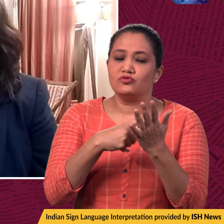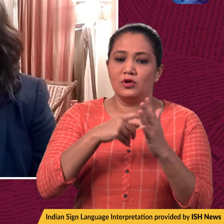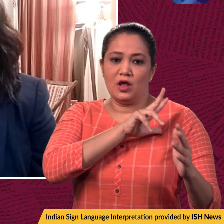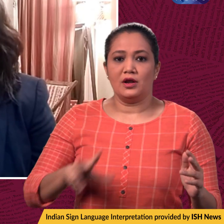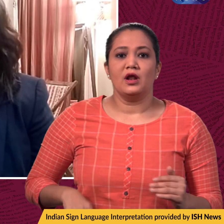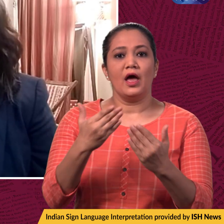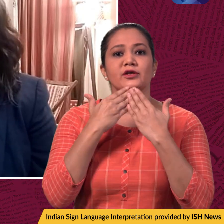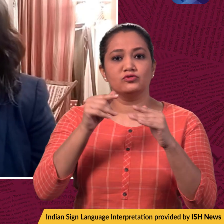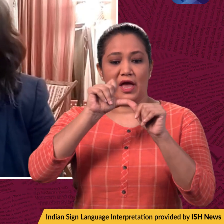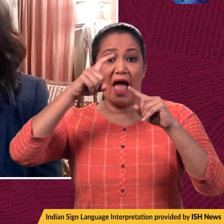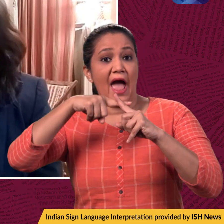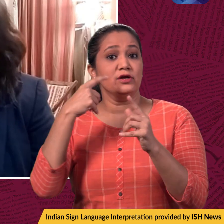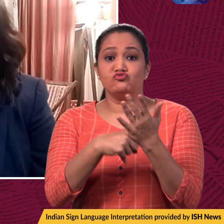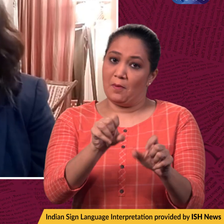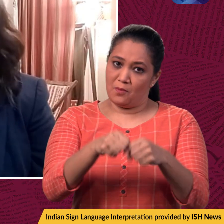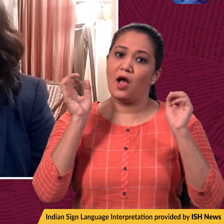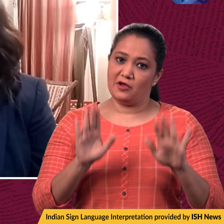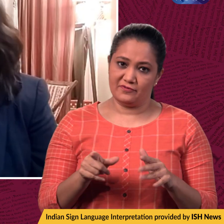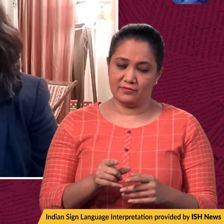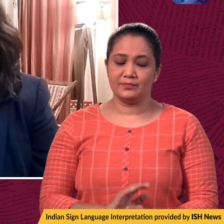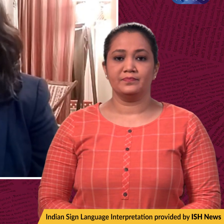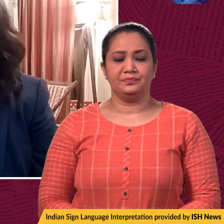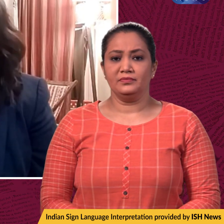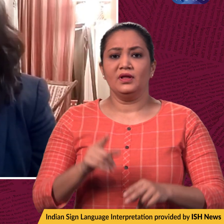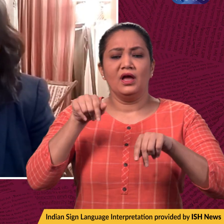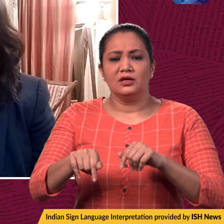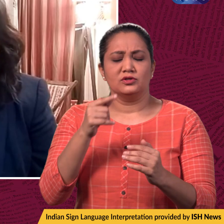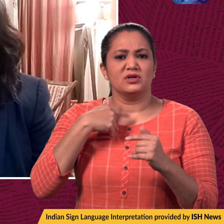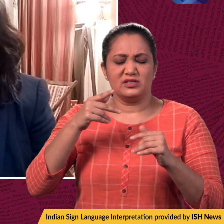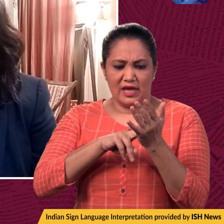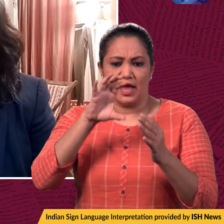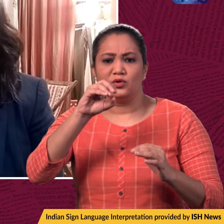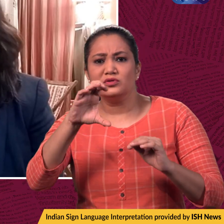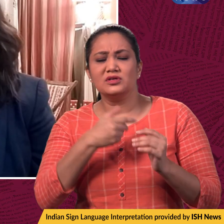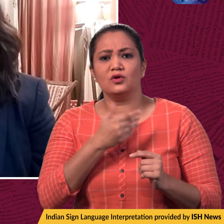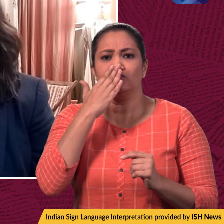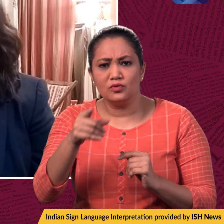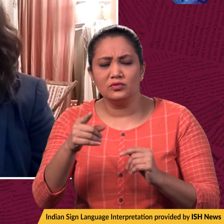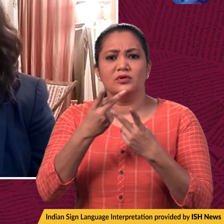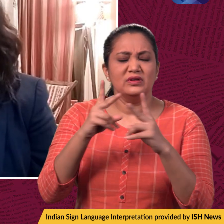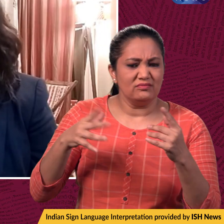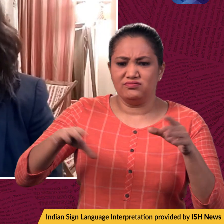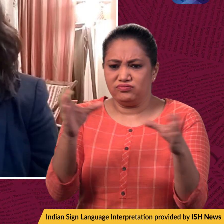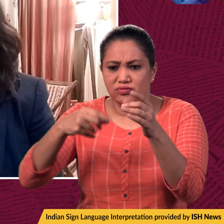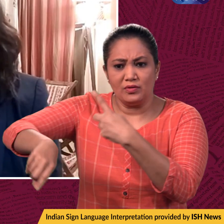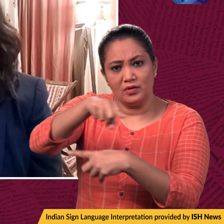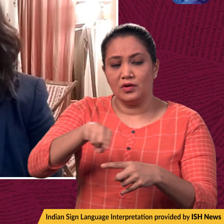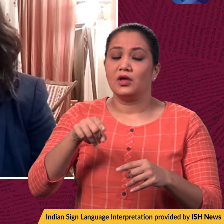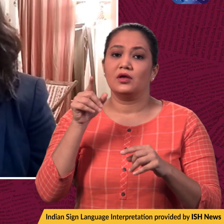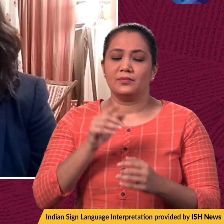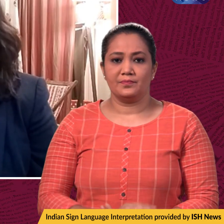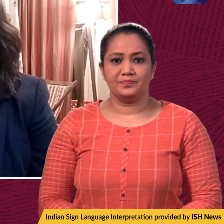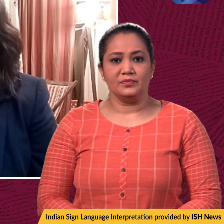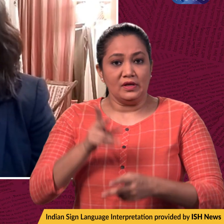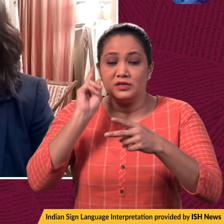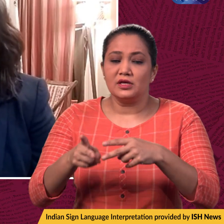of the Karnataka Education Act. Now, he said, and I quote, "While issuing a no objection certificate to either board schools, we insist that